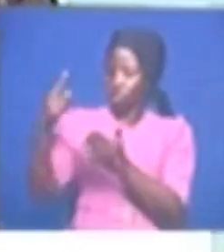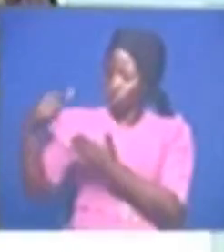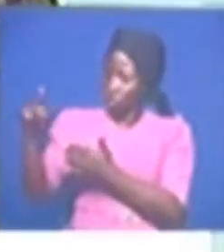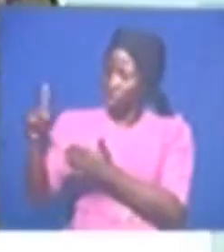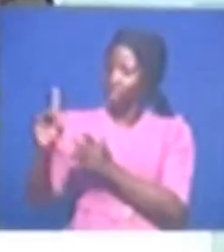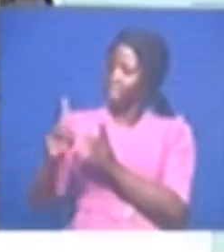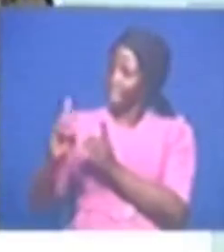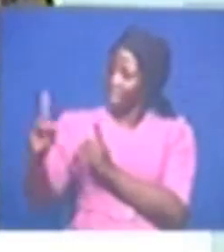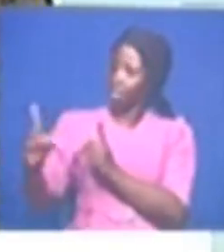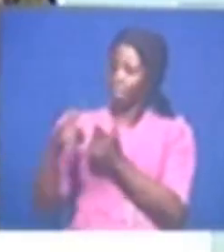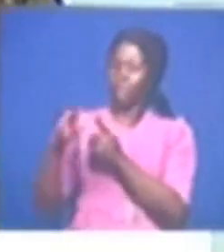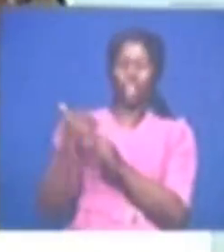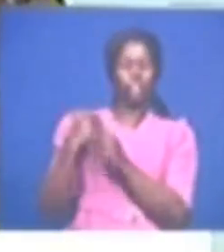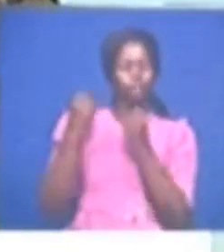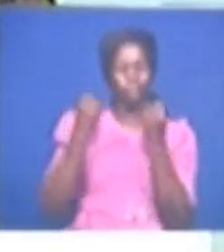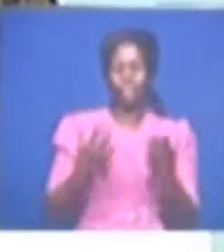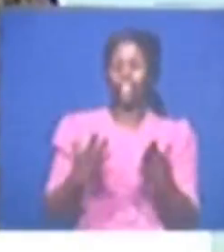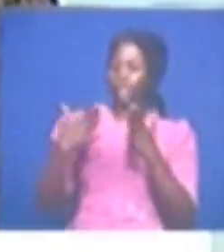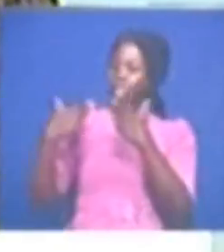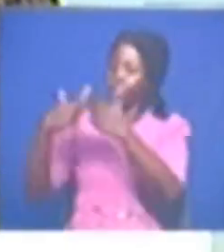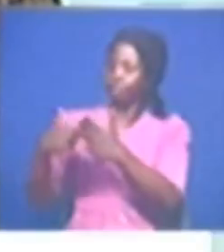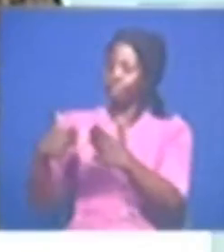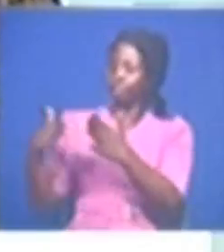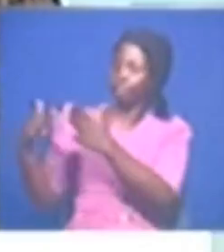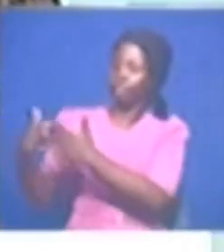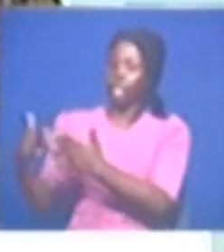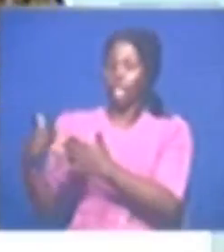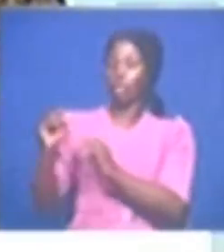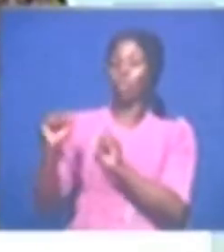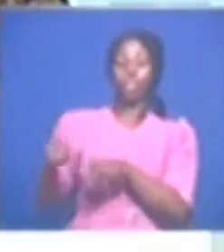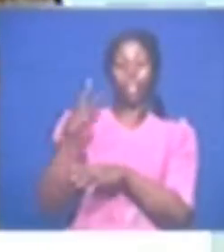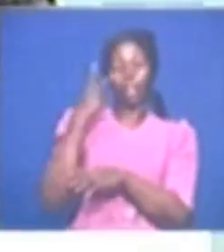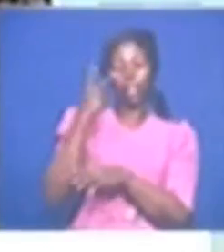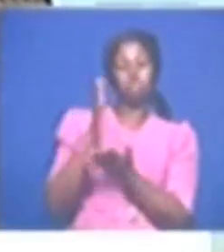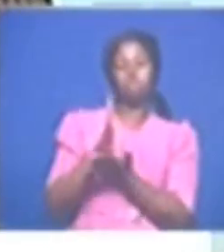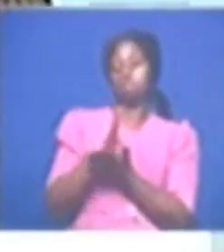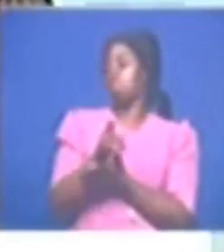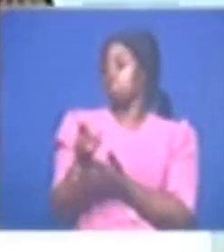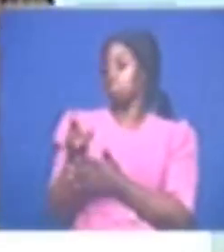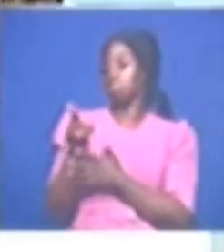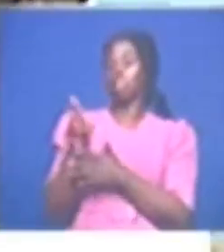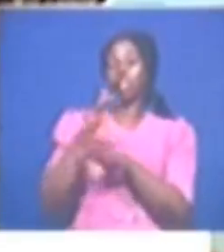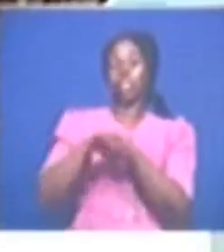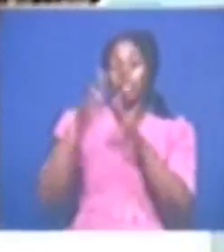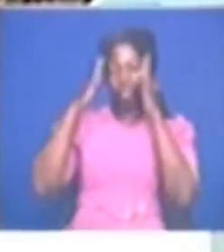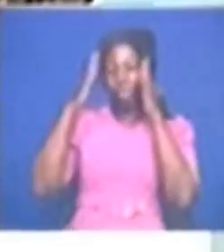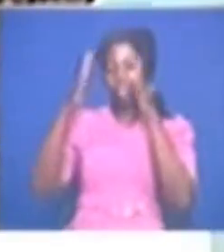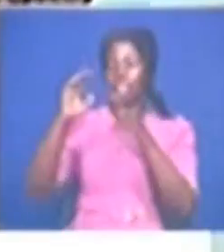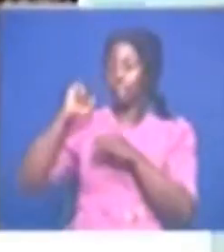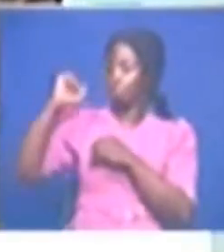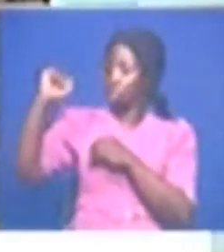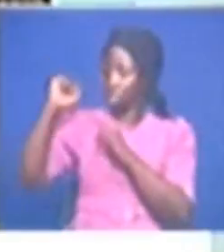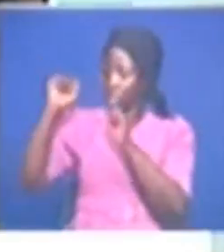many obstacles. But you can see that really it's getting the attention politics can take, attention the health sector